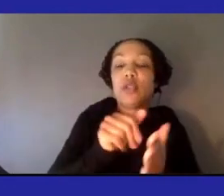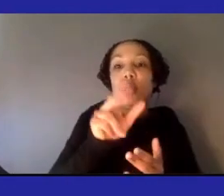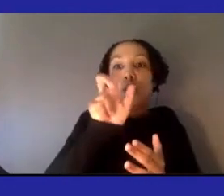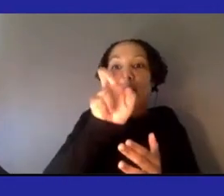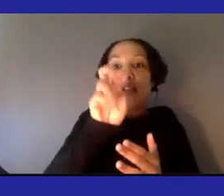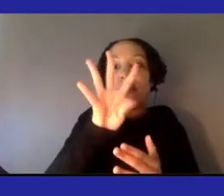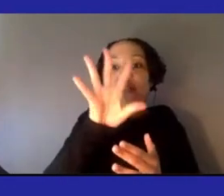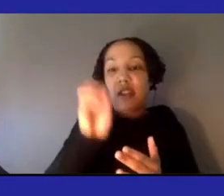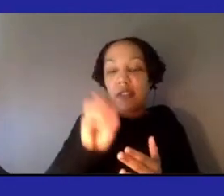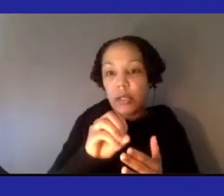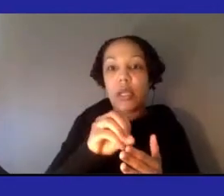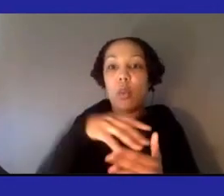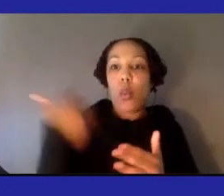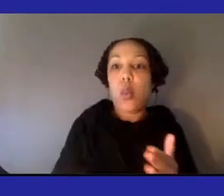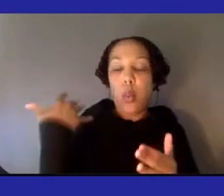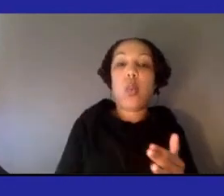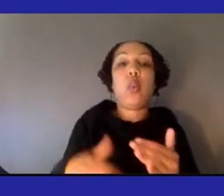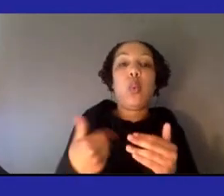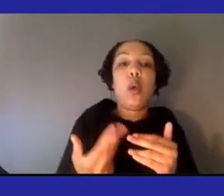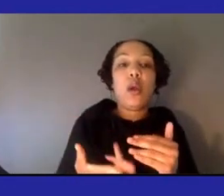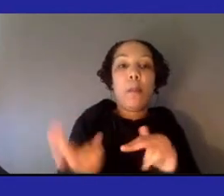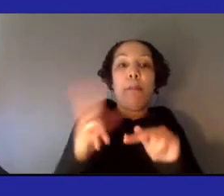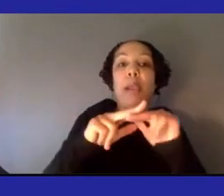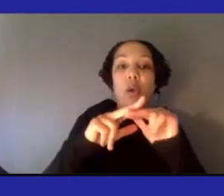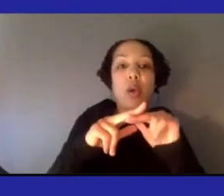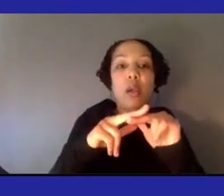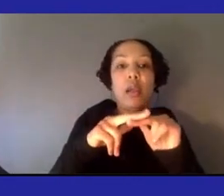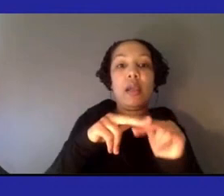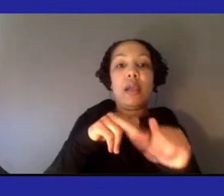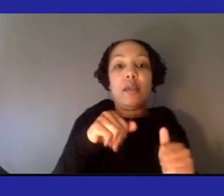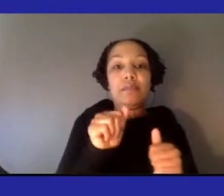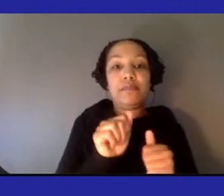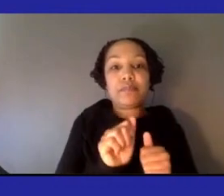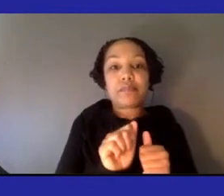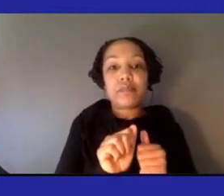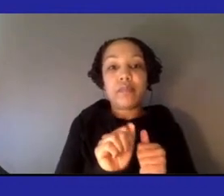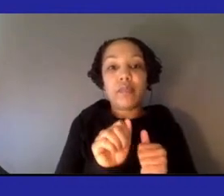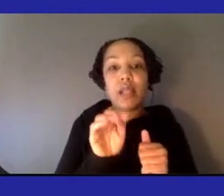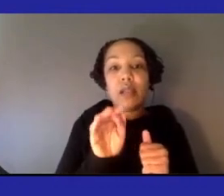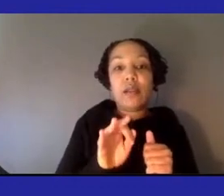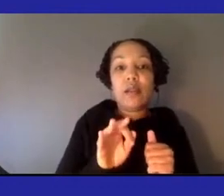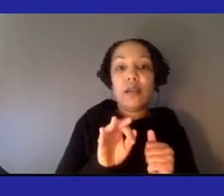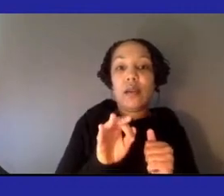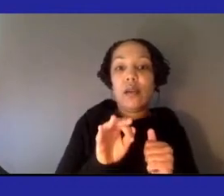2023. 95% of those births are with the support of midwives.